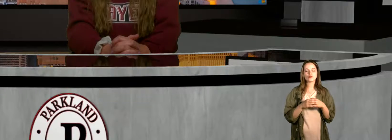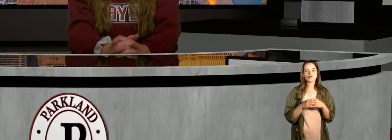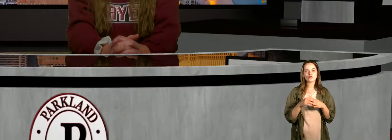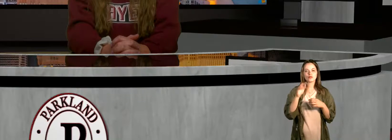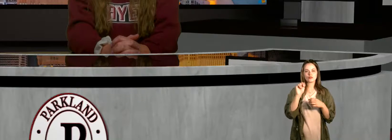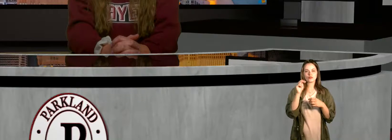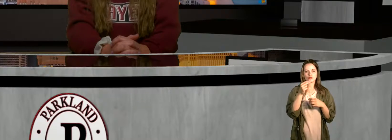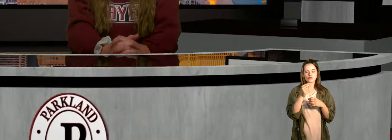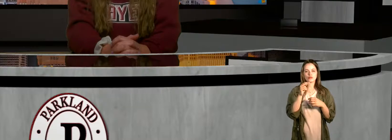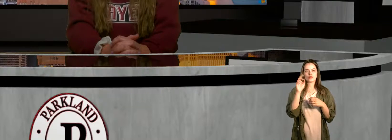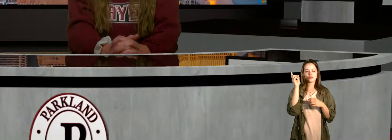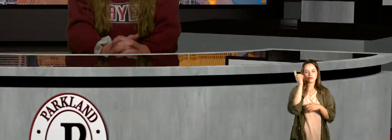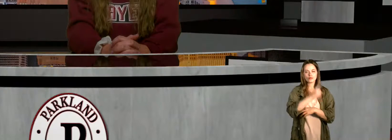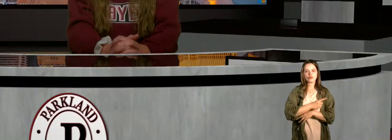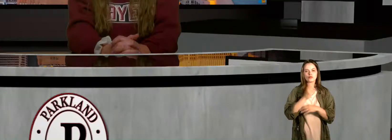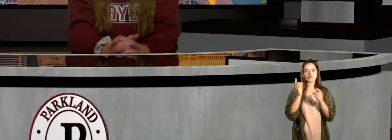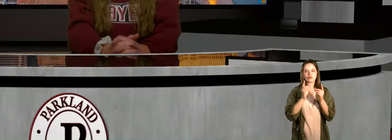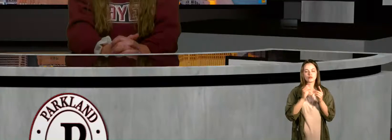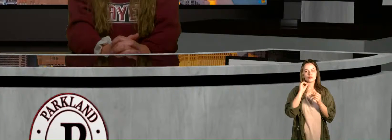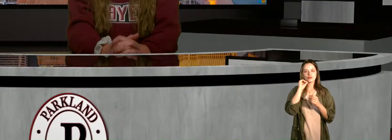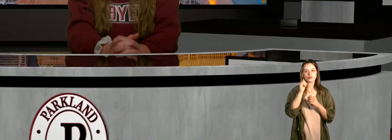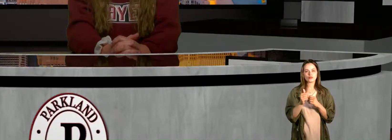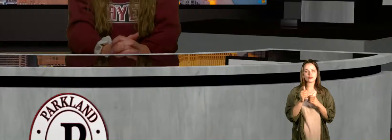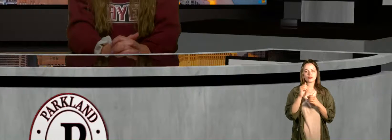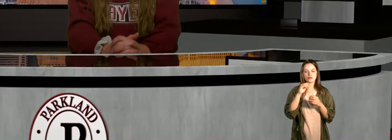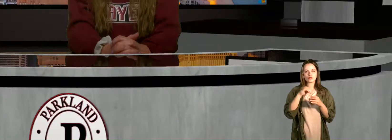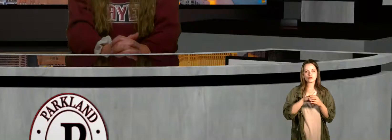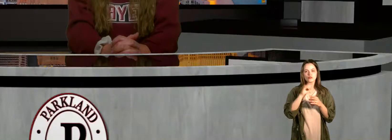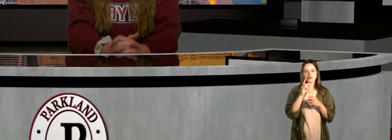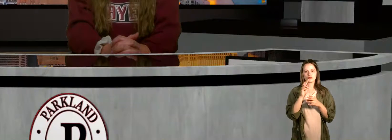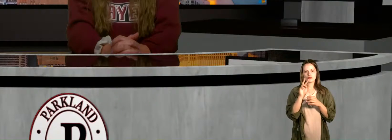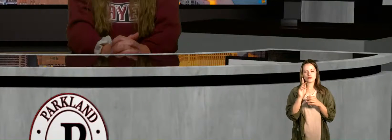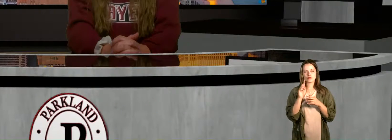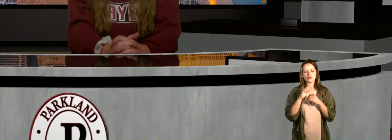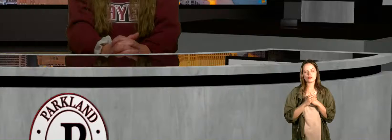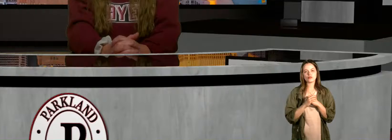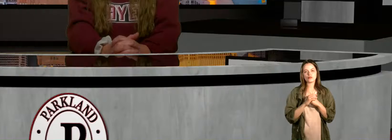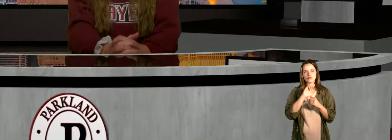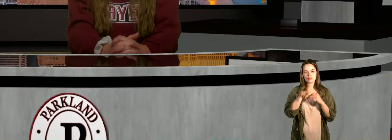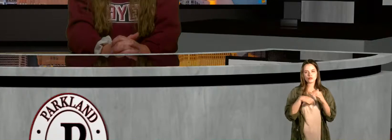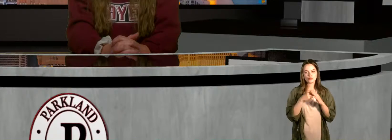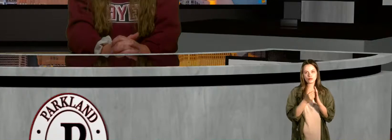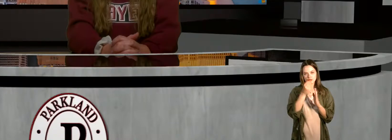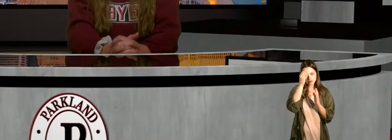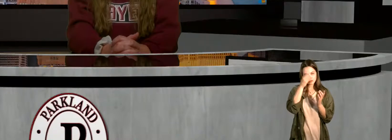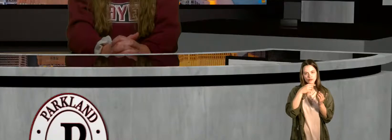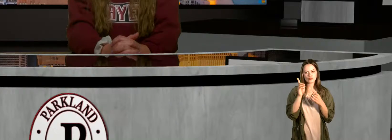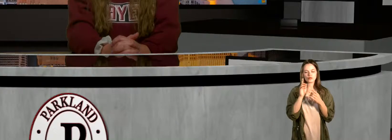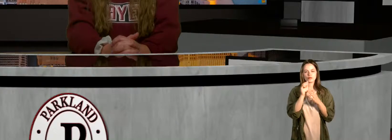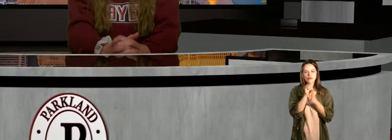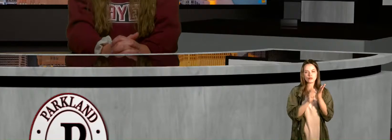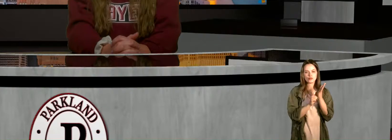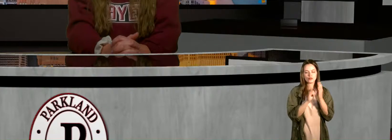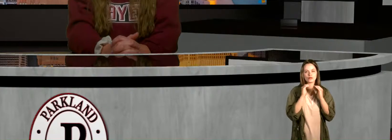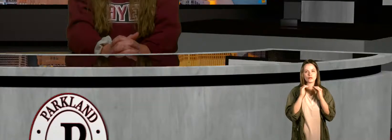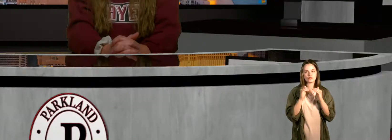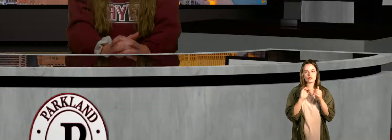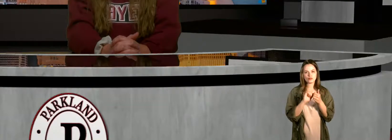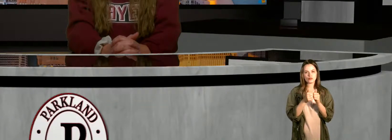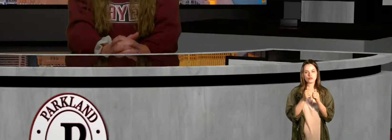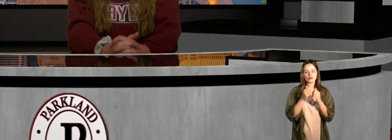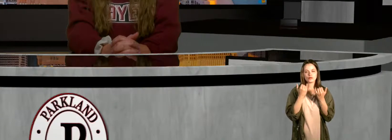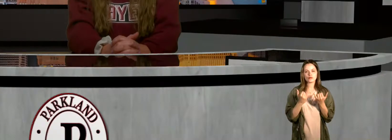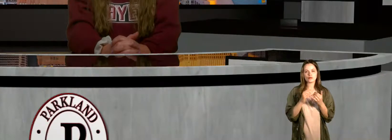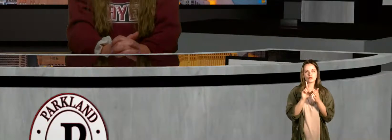National History Day meeting tomorrow at 3 in room D212 for all students going to the state level competition. Now over to